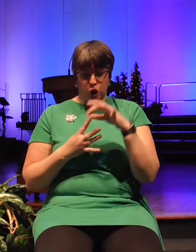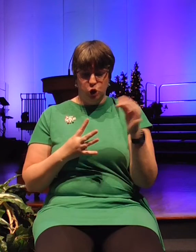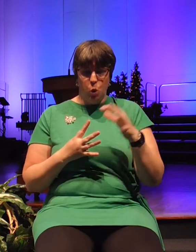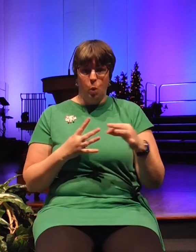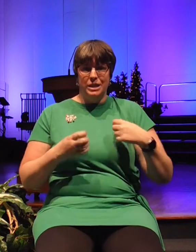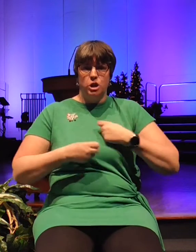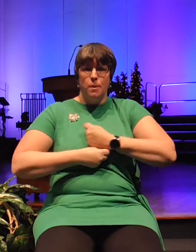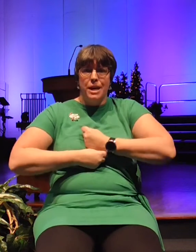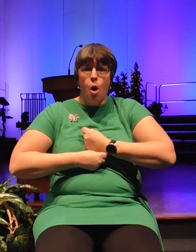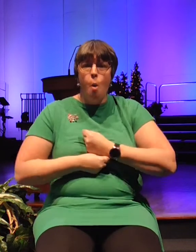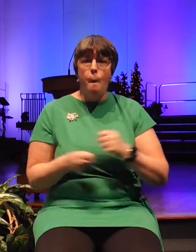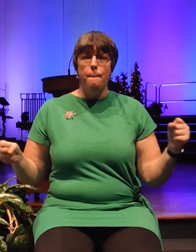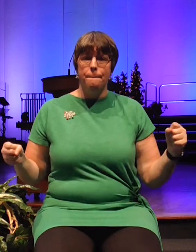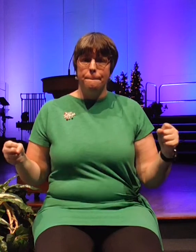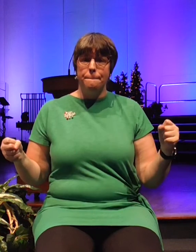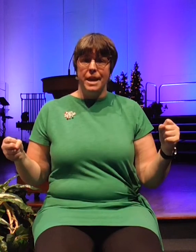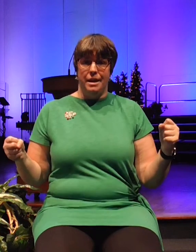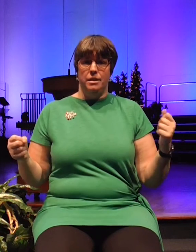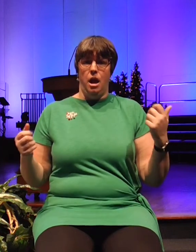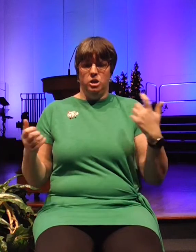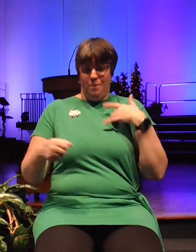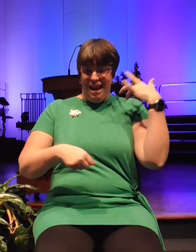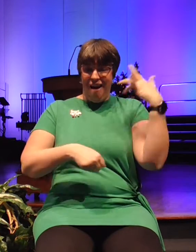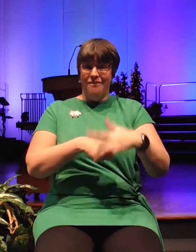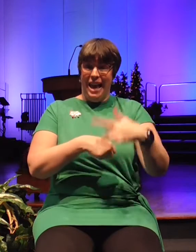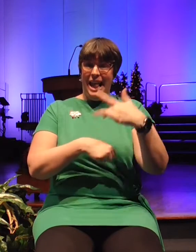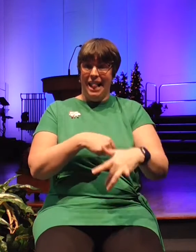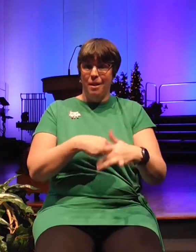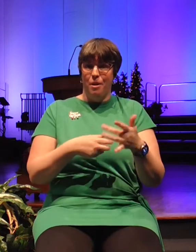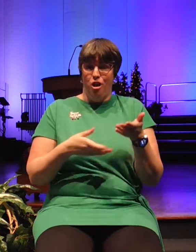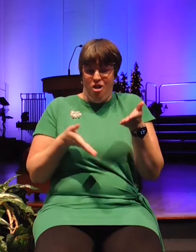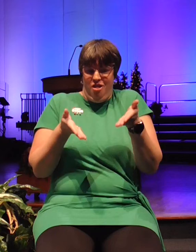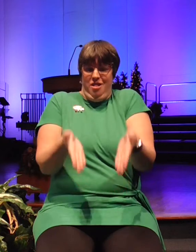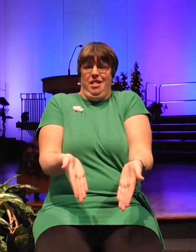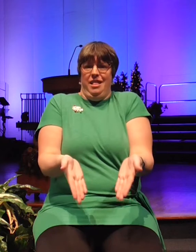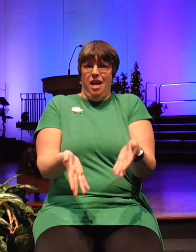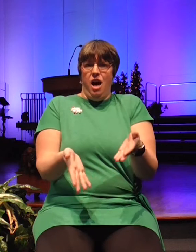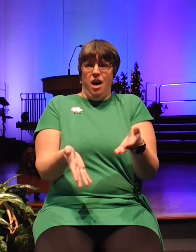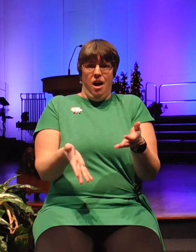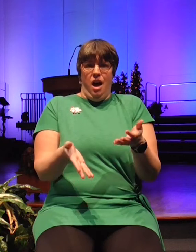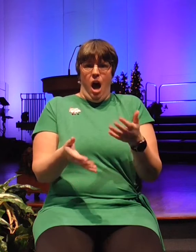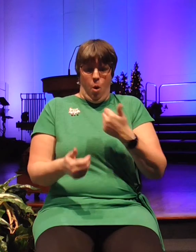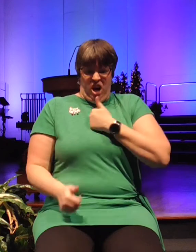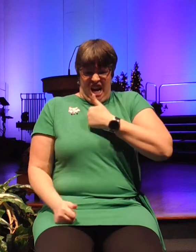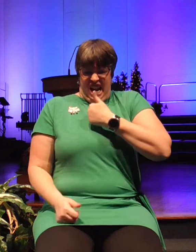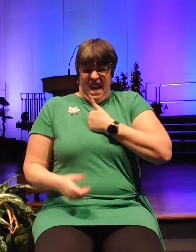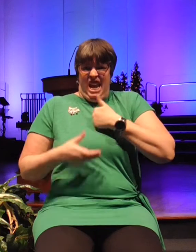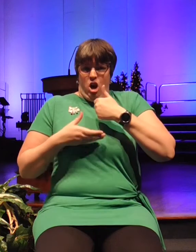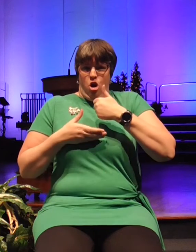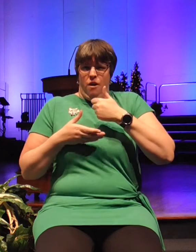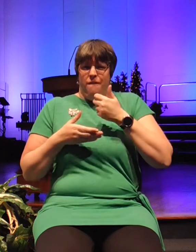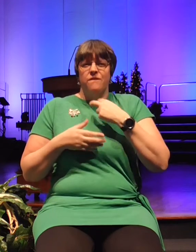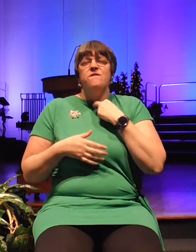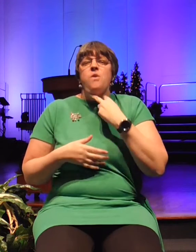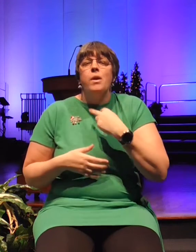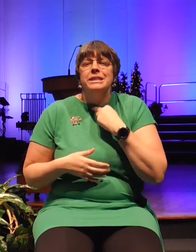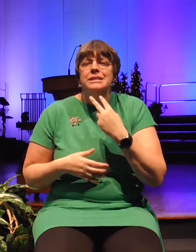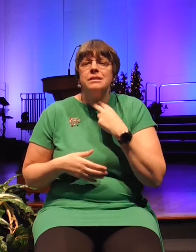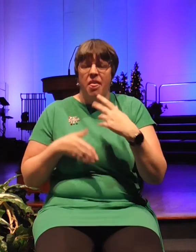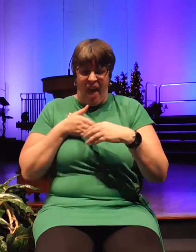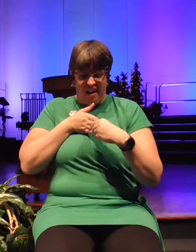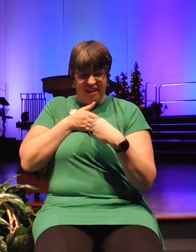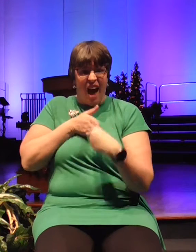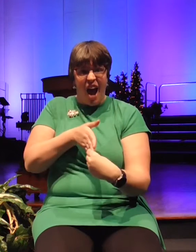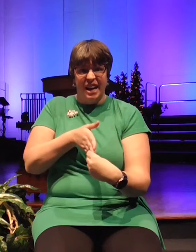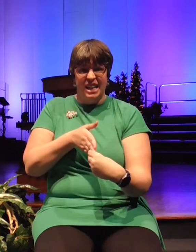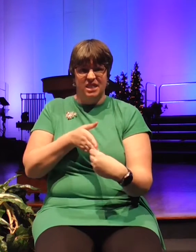be open to it, to be available to our own inner voice, that guidance within